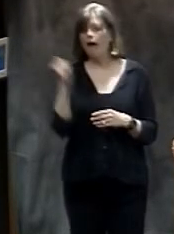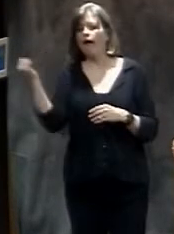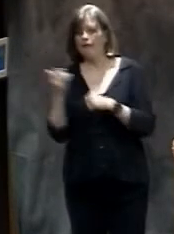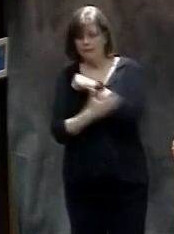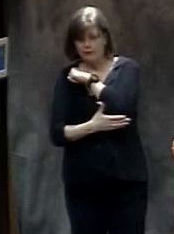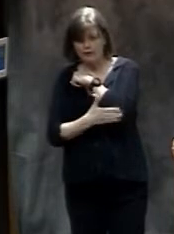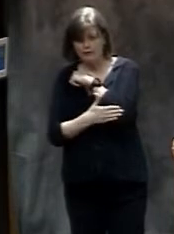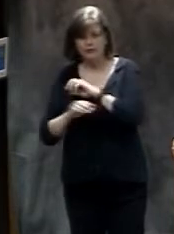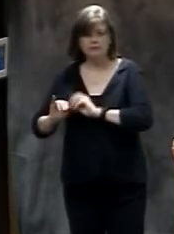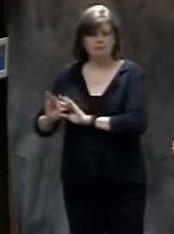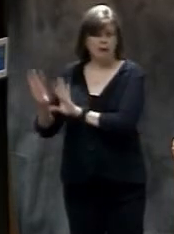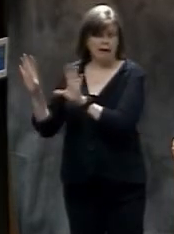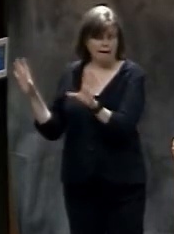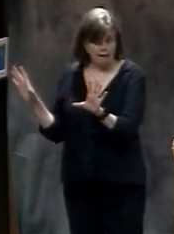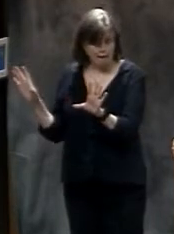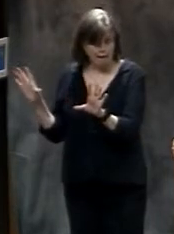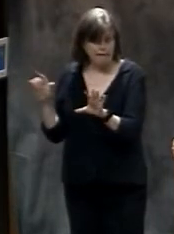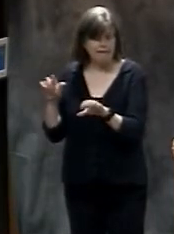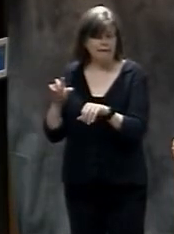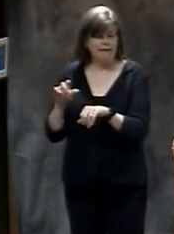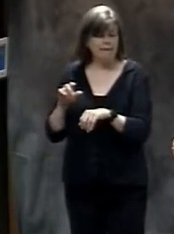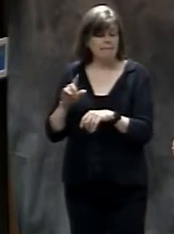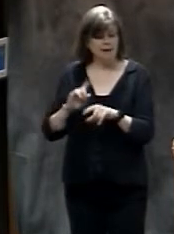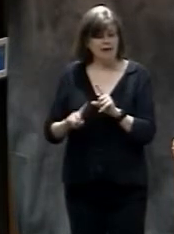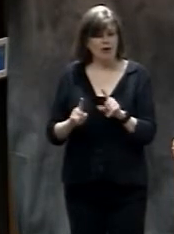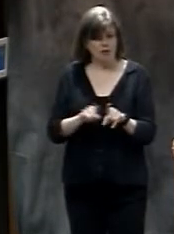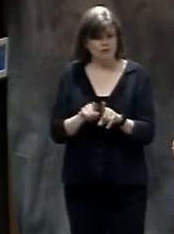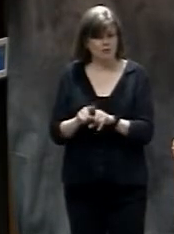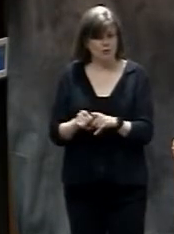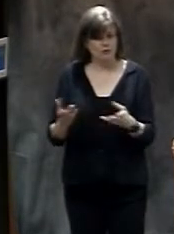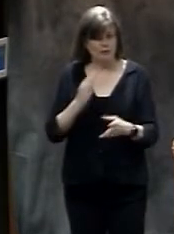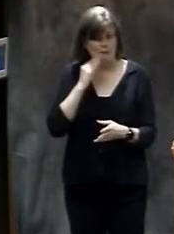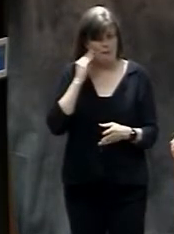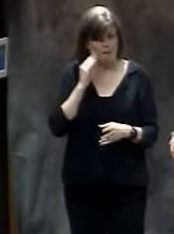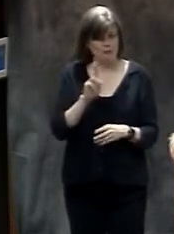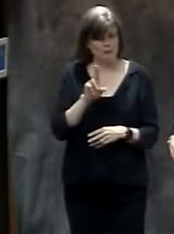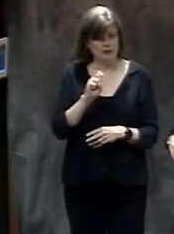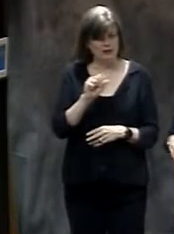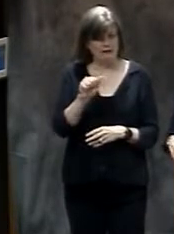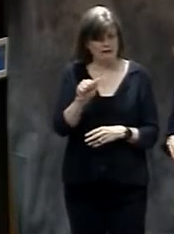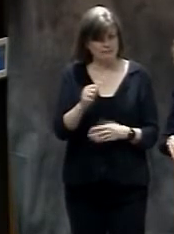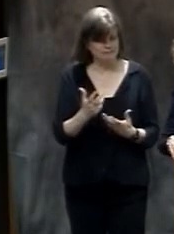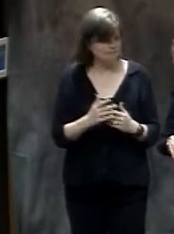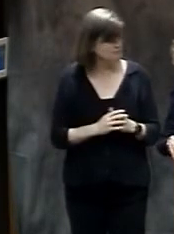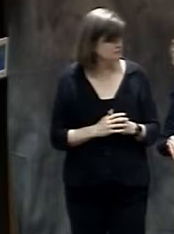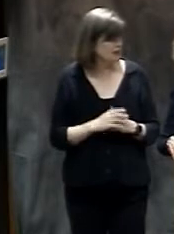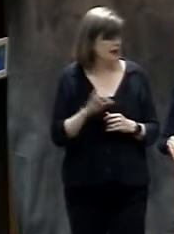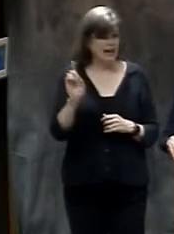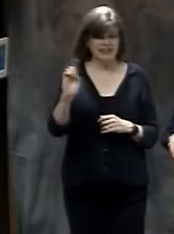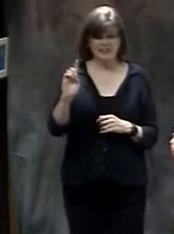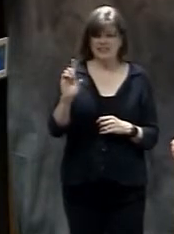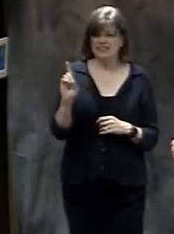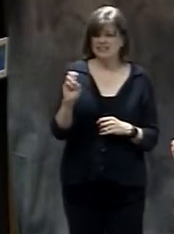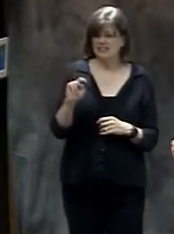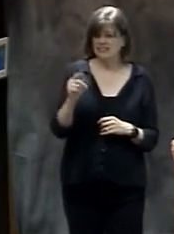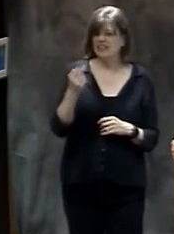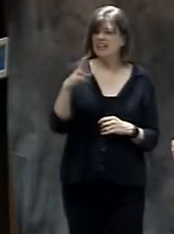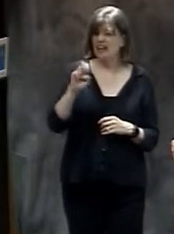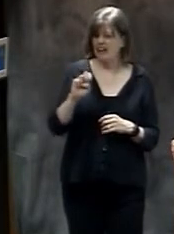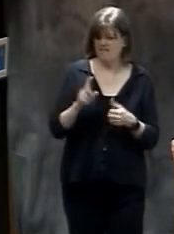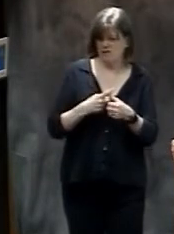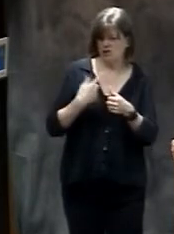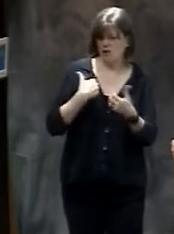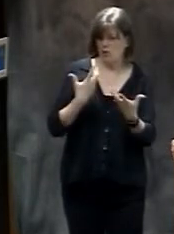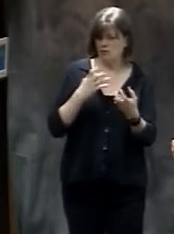being transmitted outside of the U.S., but also inside of the U.S. And dengue is the first one I'm going to talk about. You can see